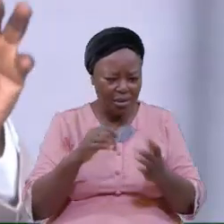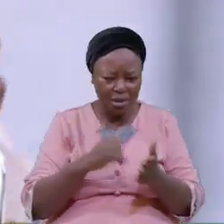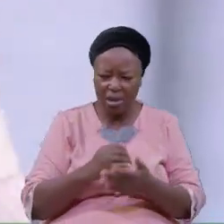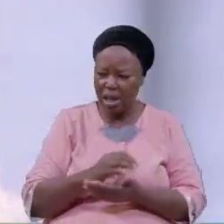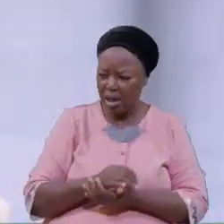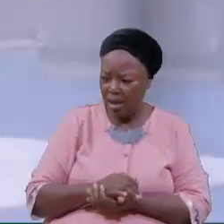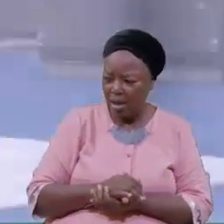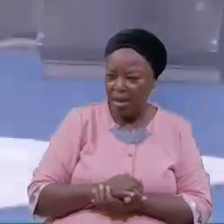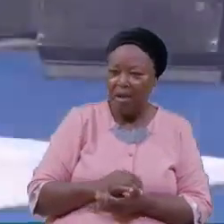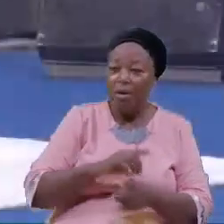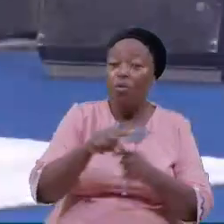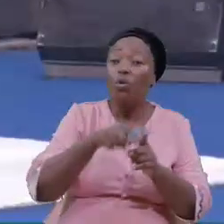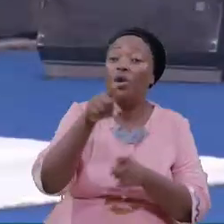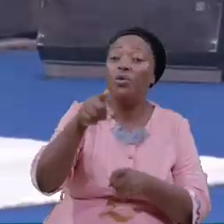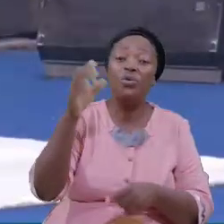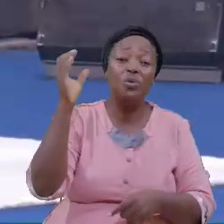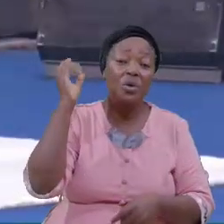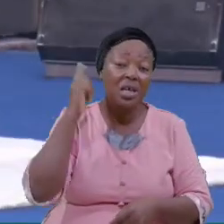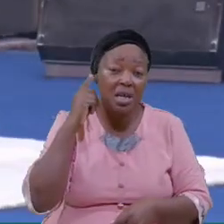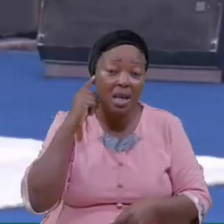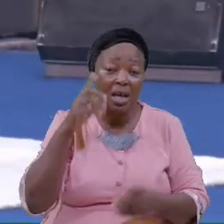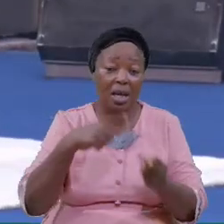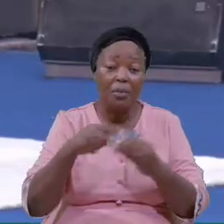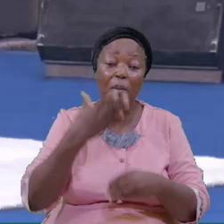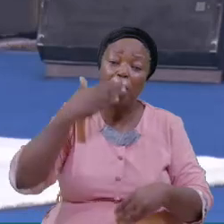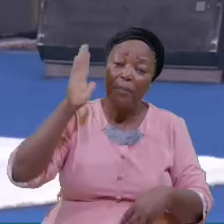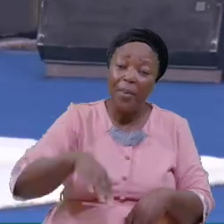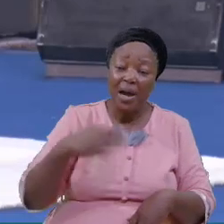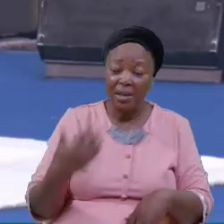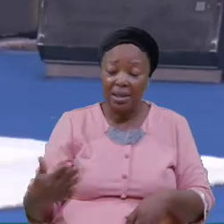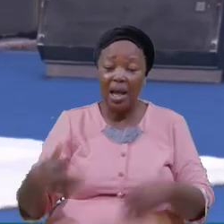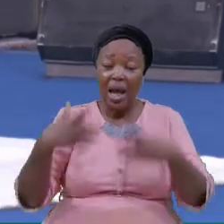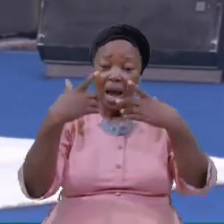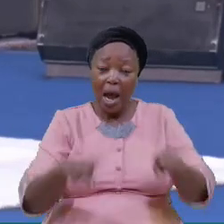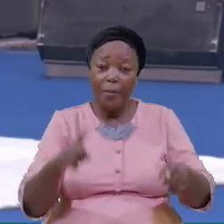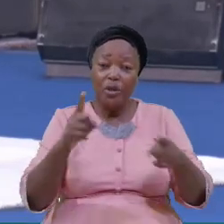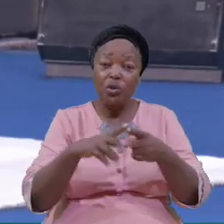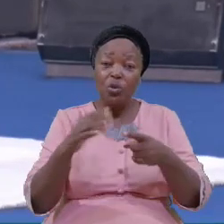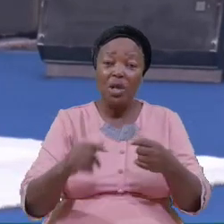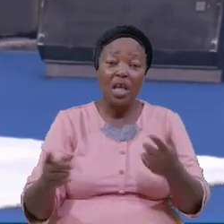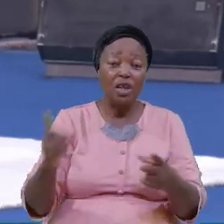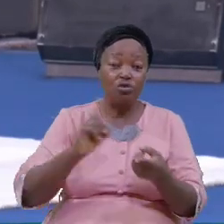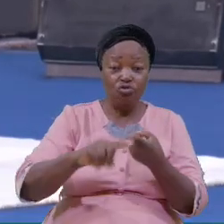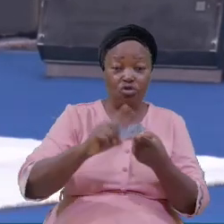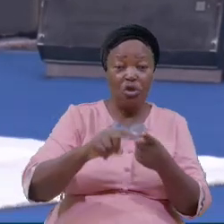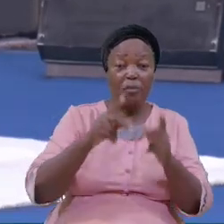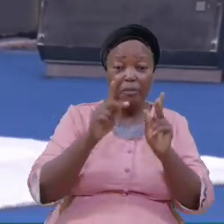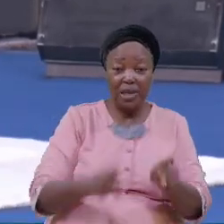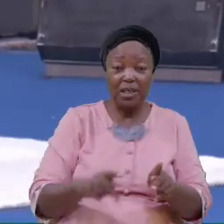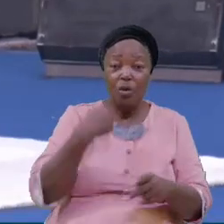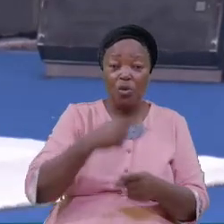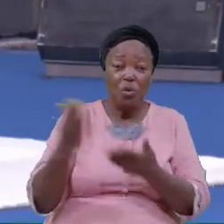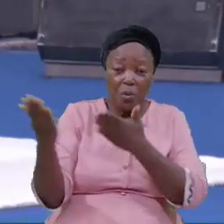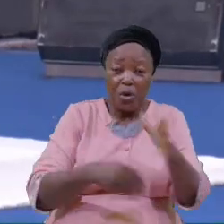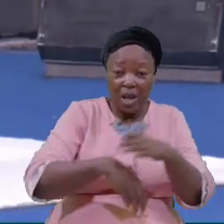bad things happening to a junior fellow whom you brought out, whom you brought up,